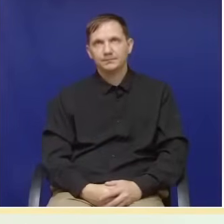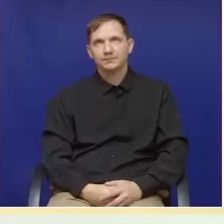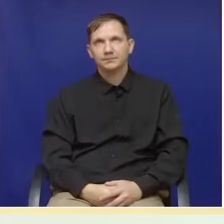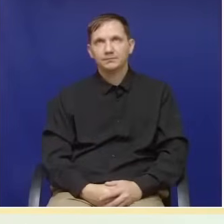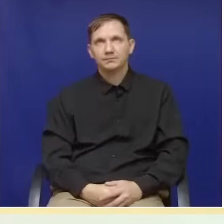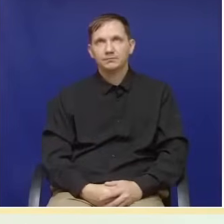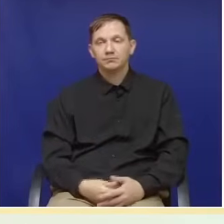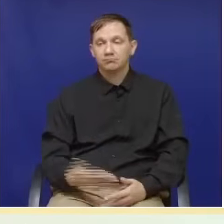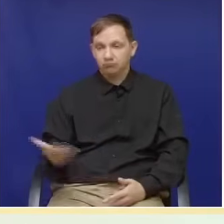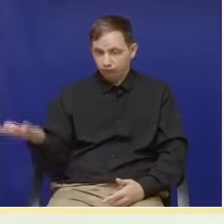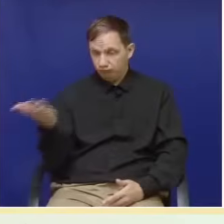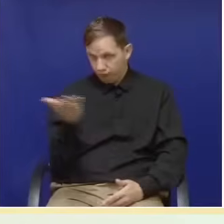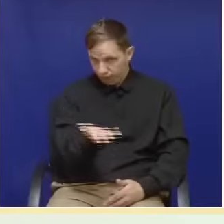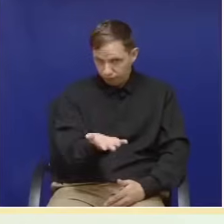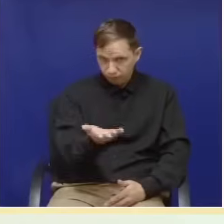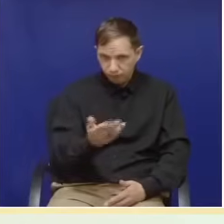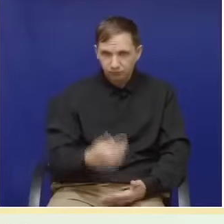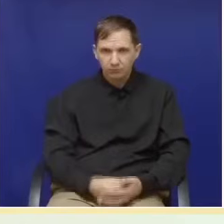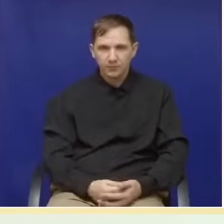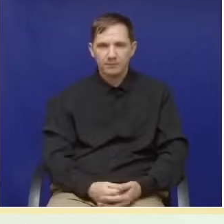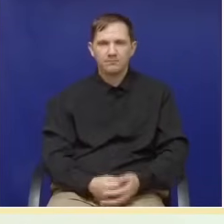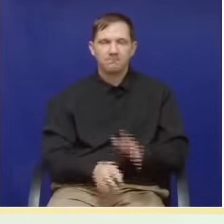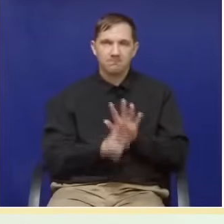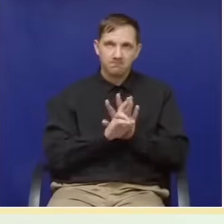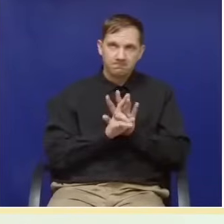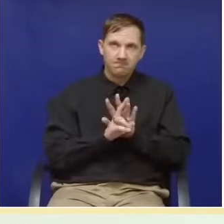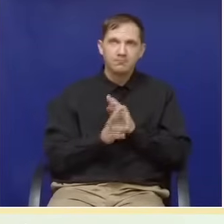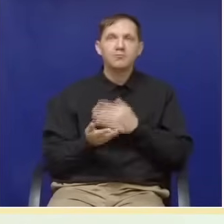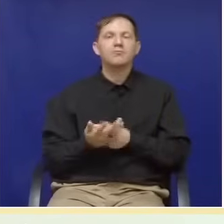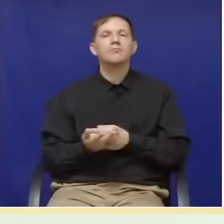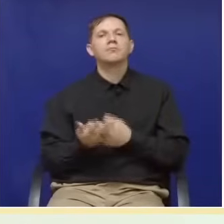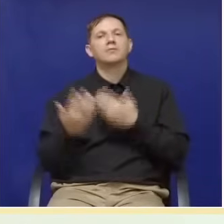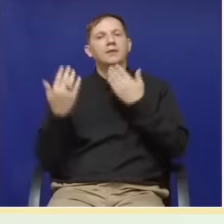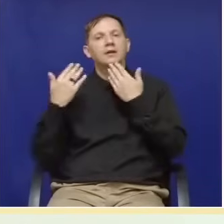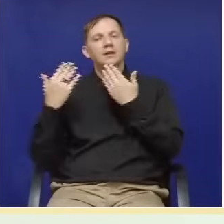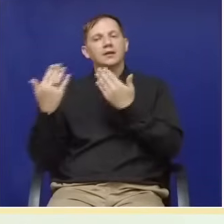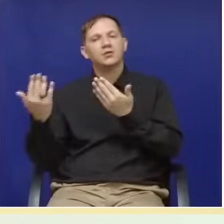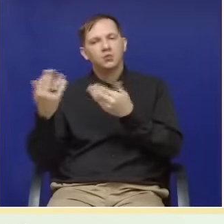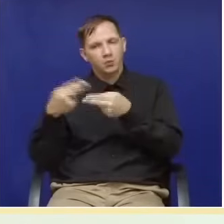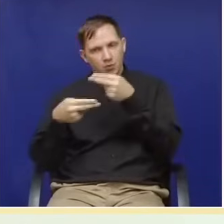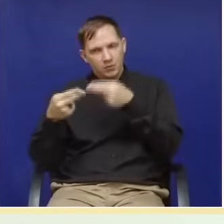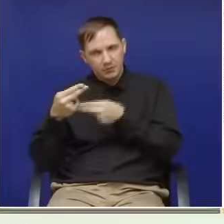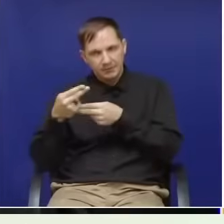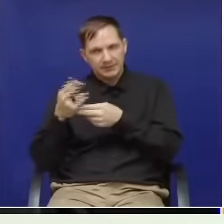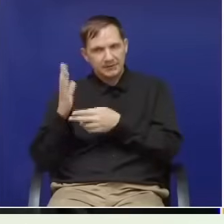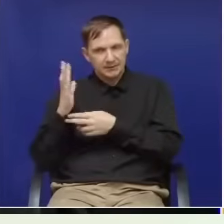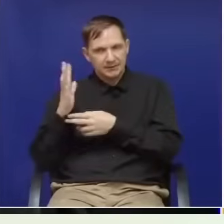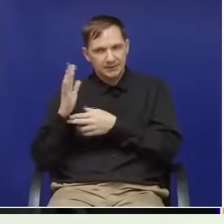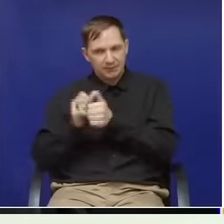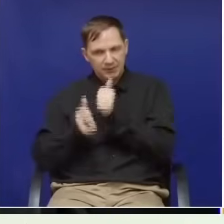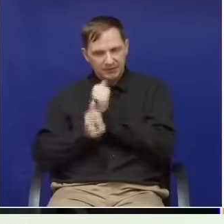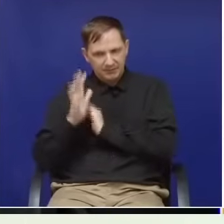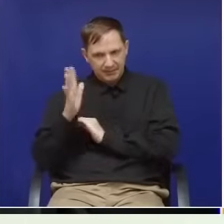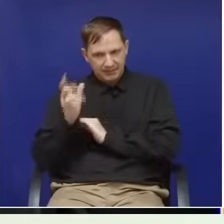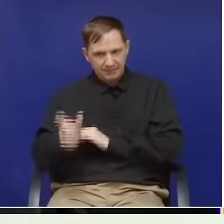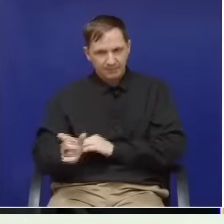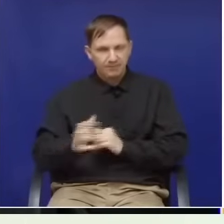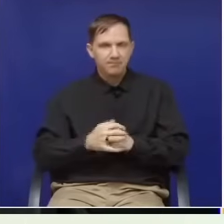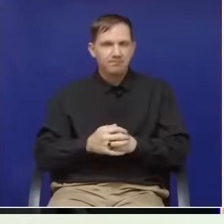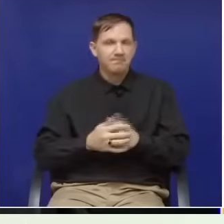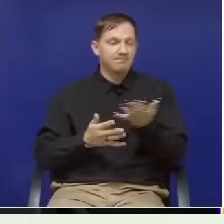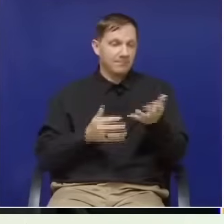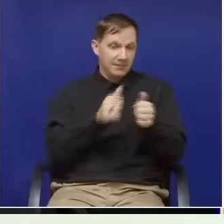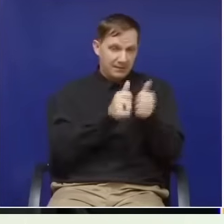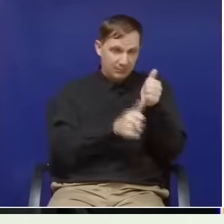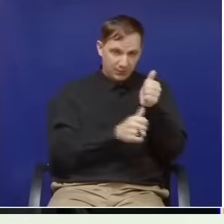Honourable Markey. Thank you very much, Deputy Speaker. Honourable Minister, has the